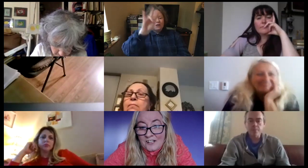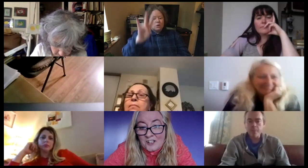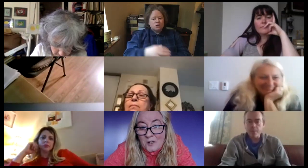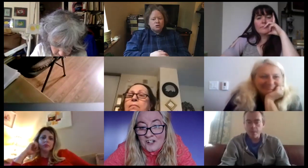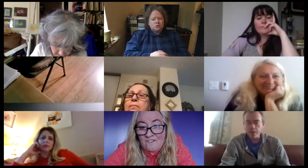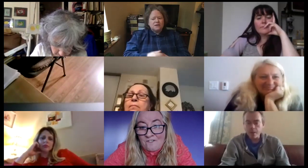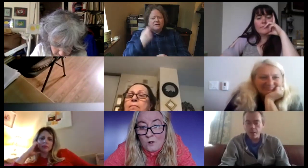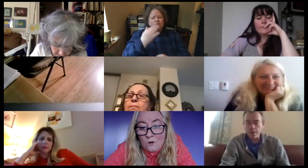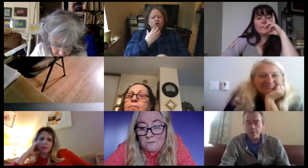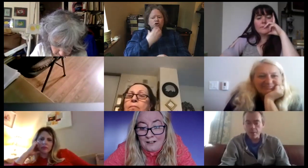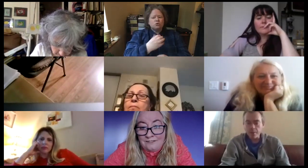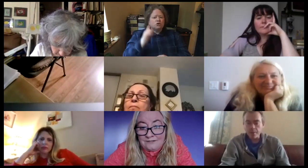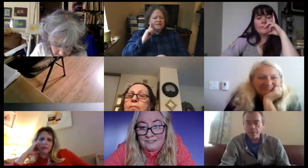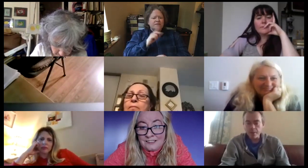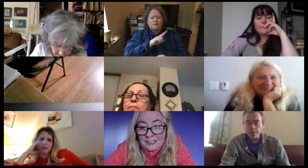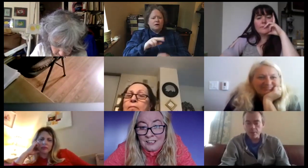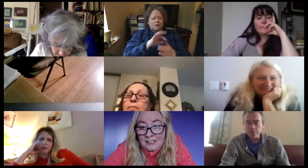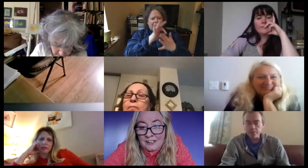Now, there's a question from Omar.